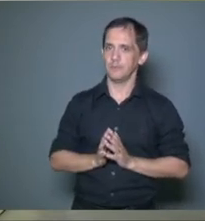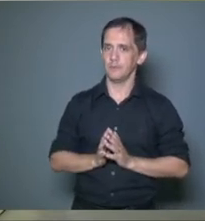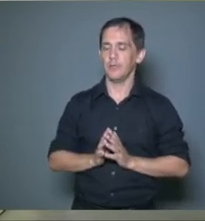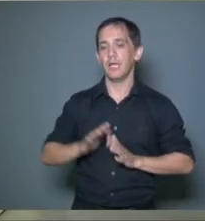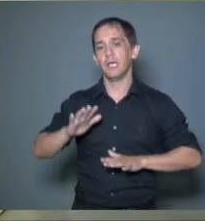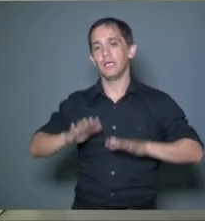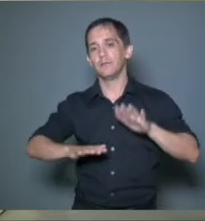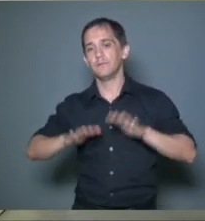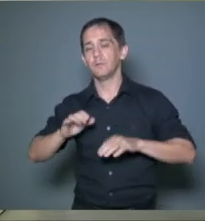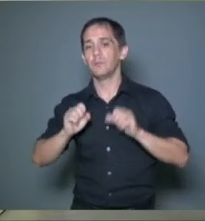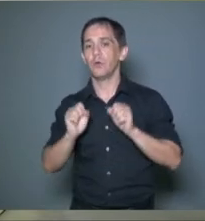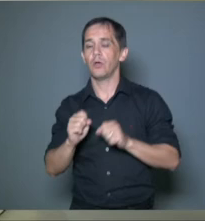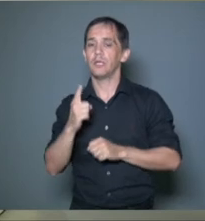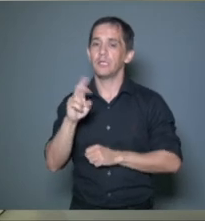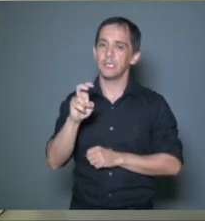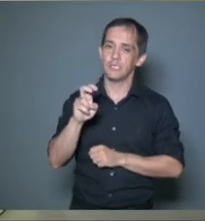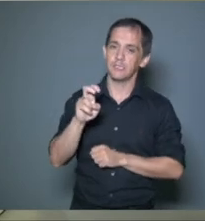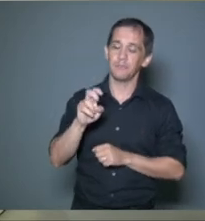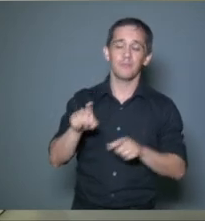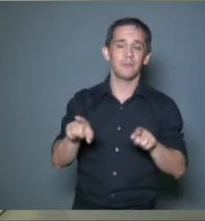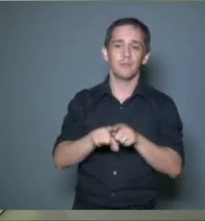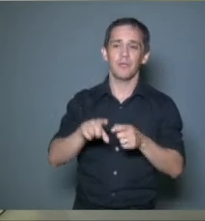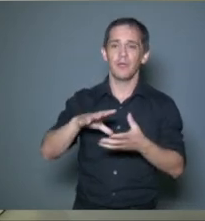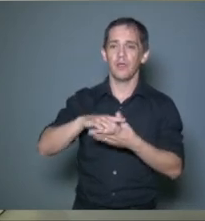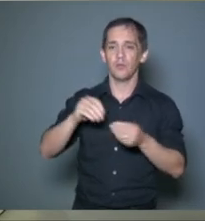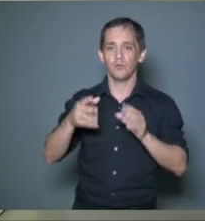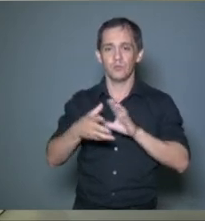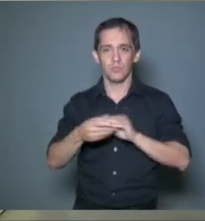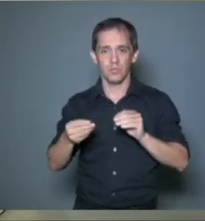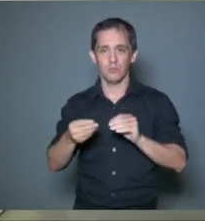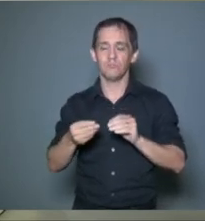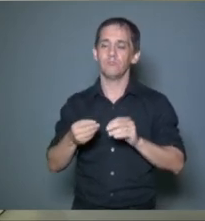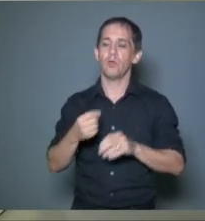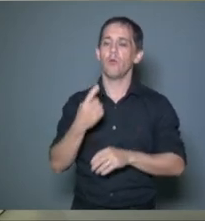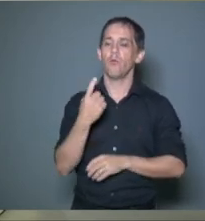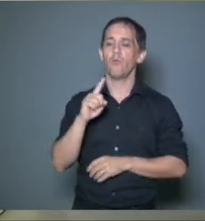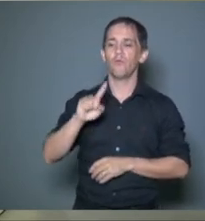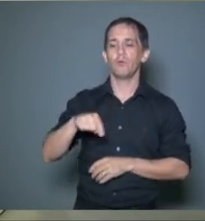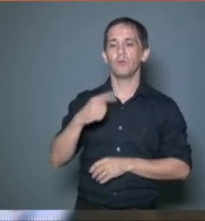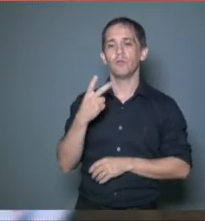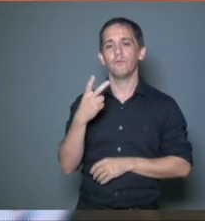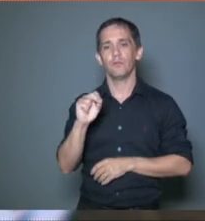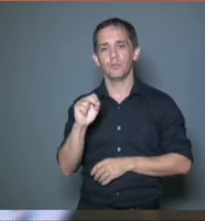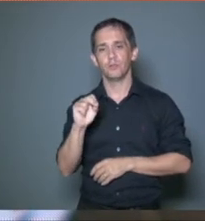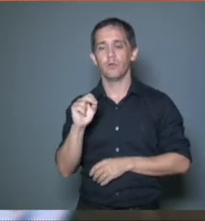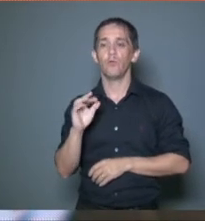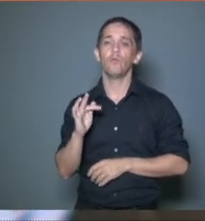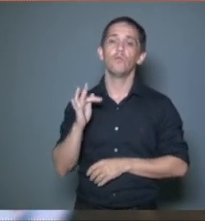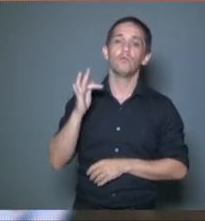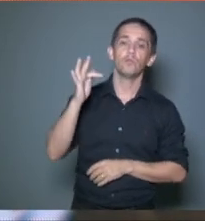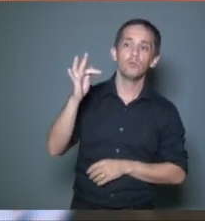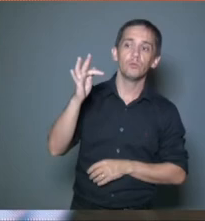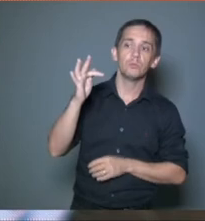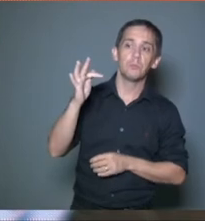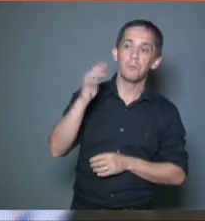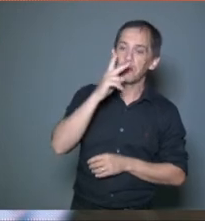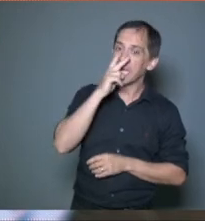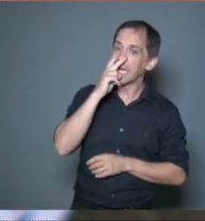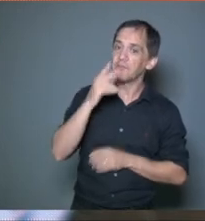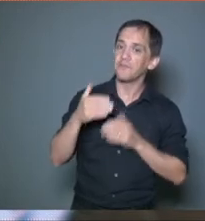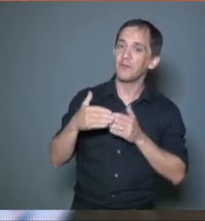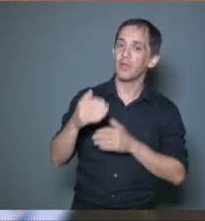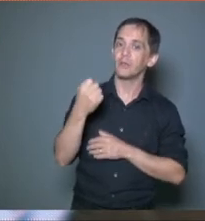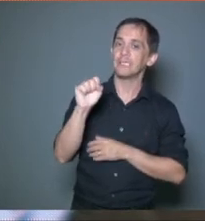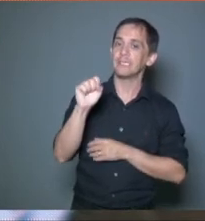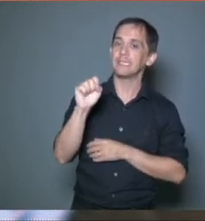15? Maybe it's 15 next year. And the same goes to cotton. And the spot price is 120. And the future price for December